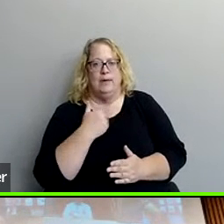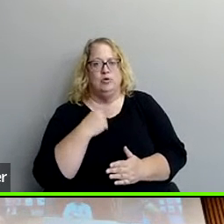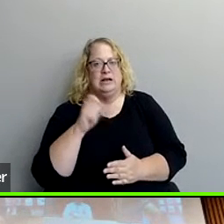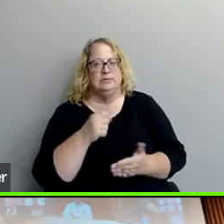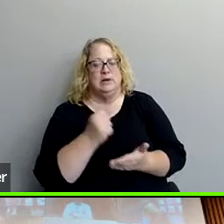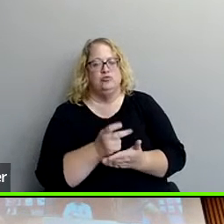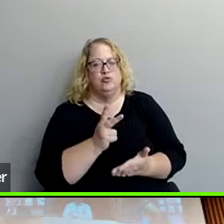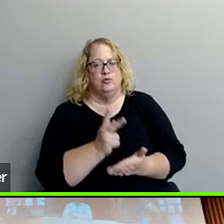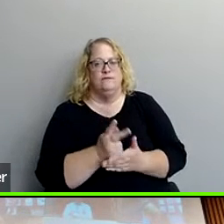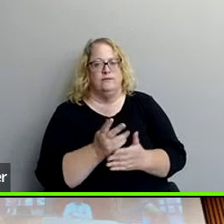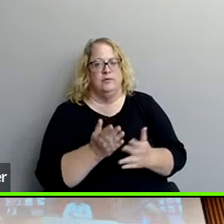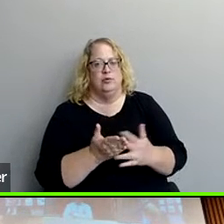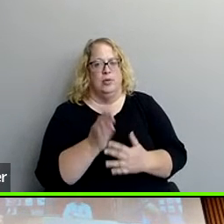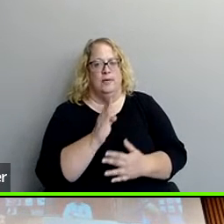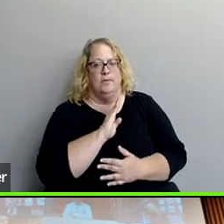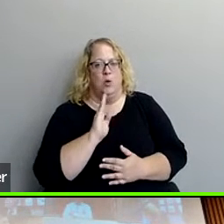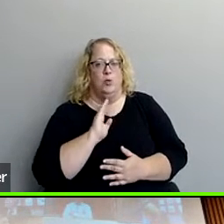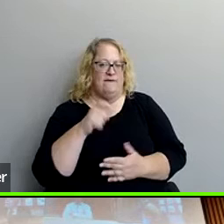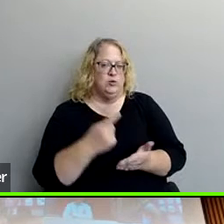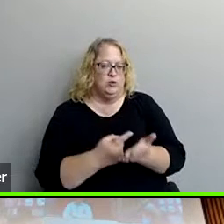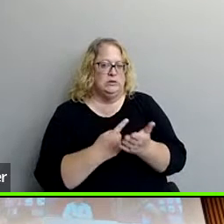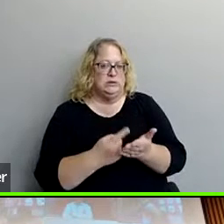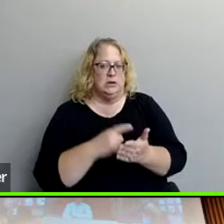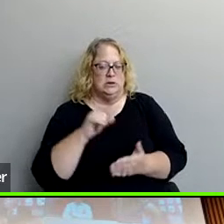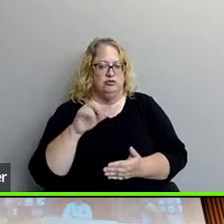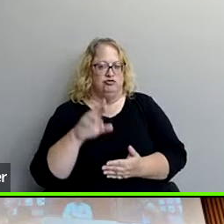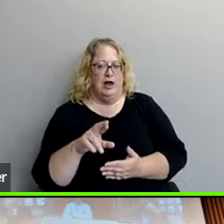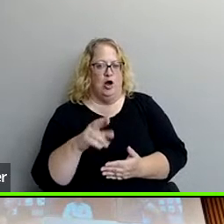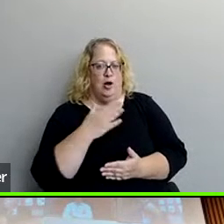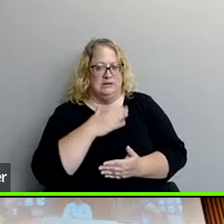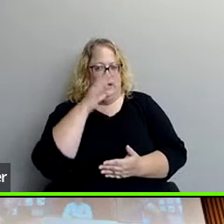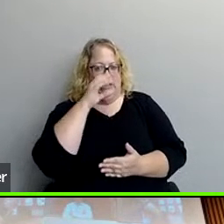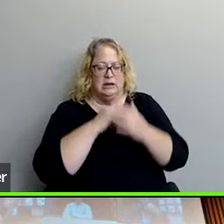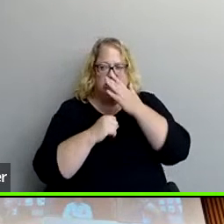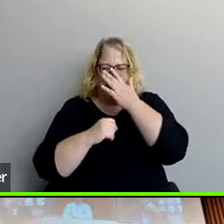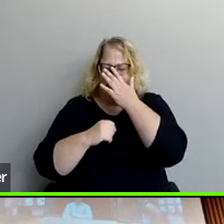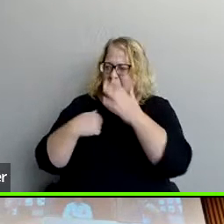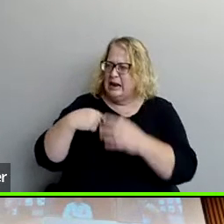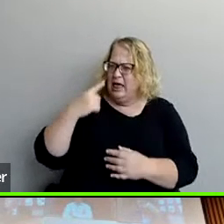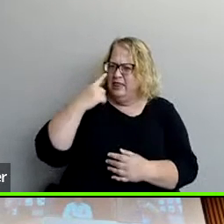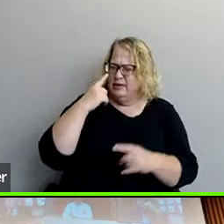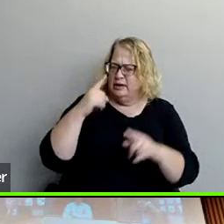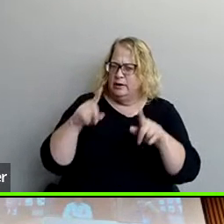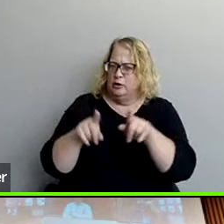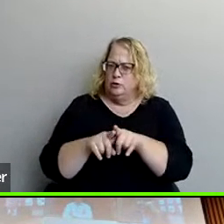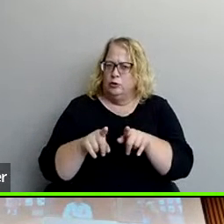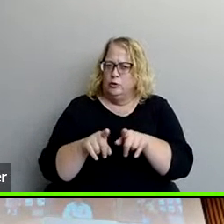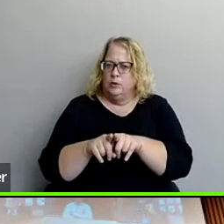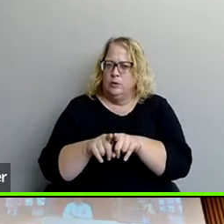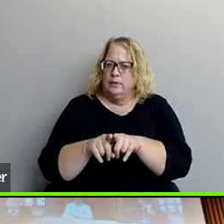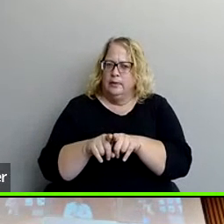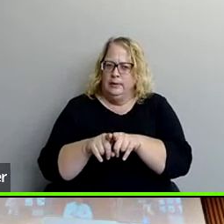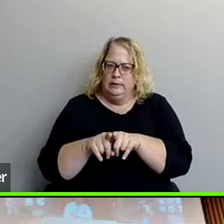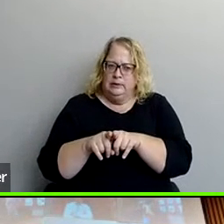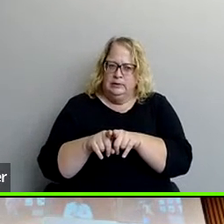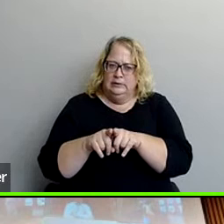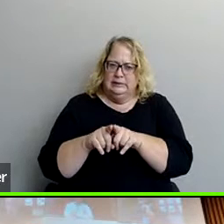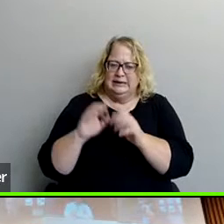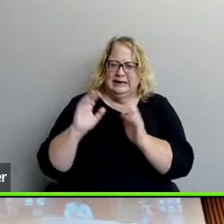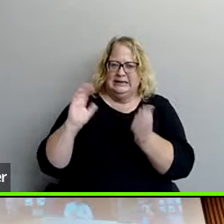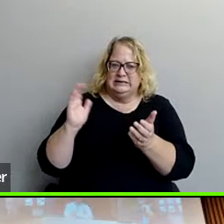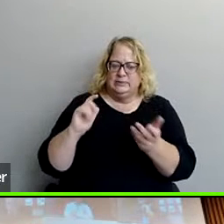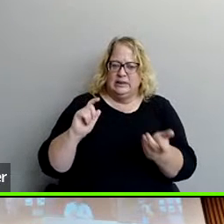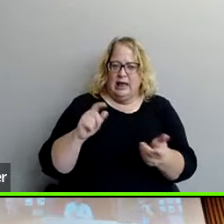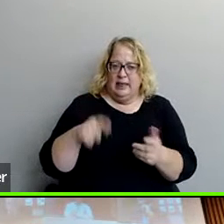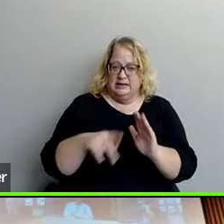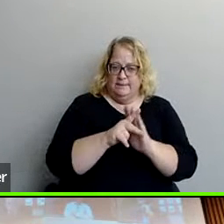this has to go through a board, because we're going to have to discuss the JR, yes. And I think too that it seems like the evolution